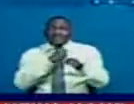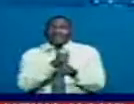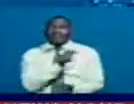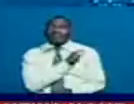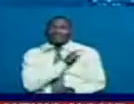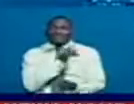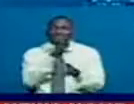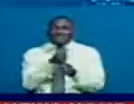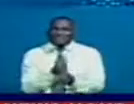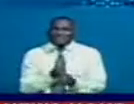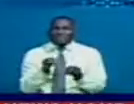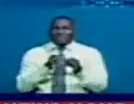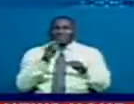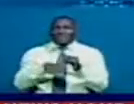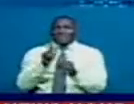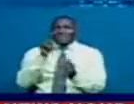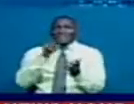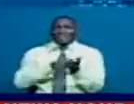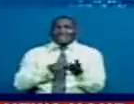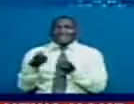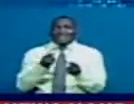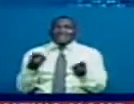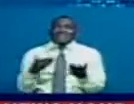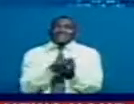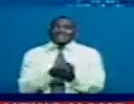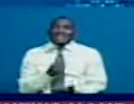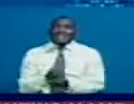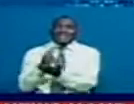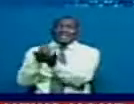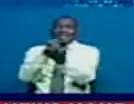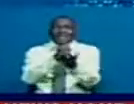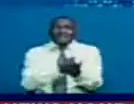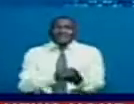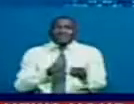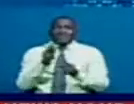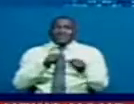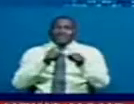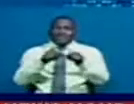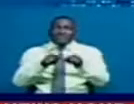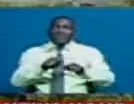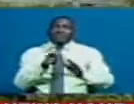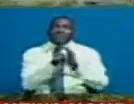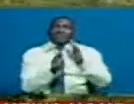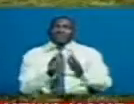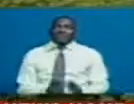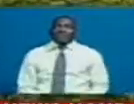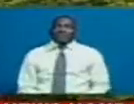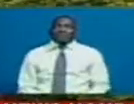police will receive at least 1,000 new vehicles as part of the overall measures to maintain law and order.